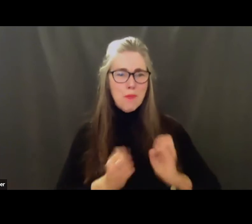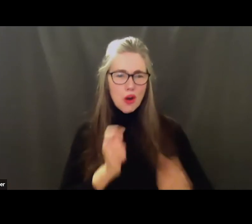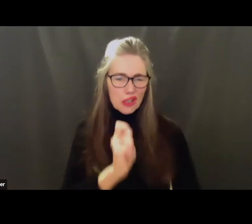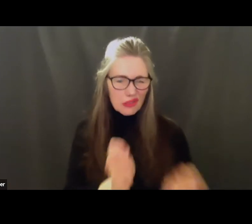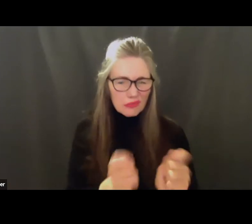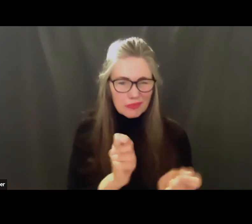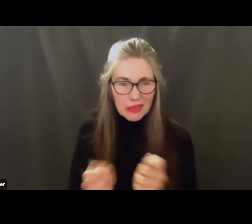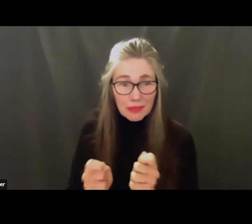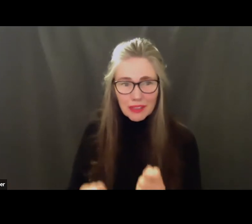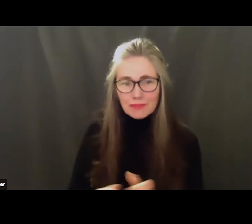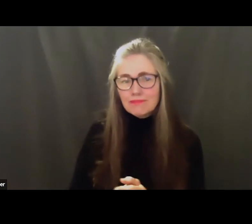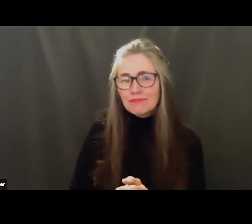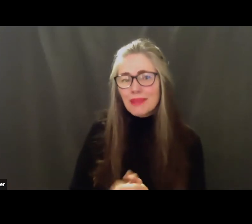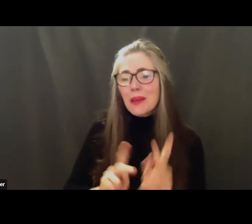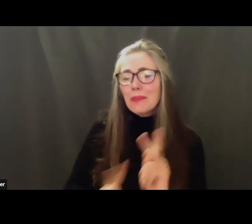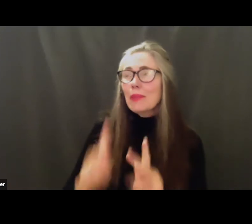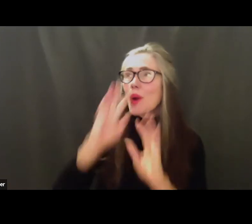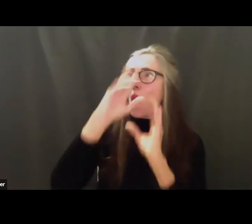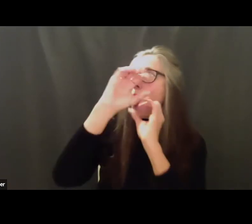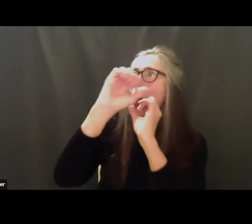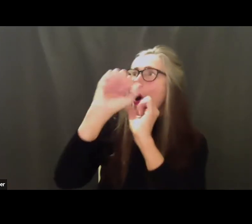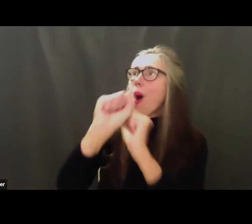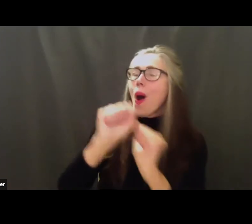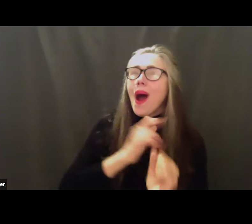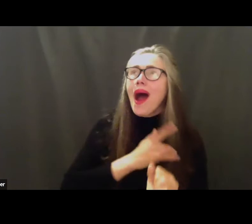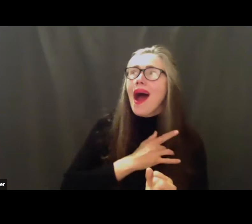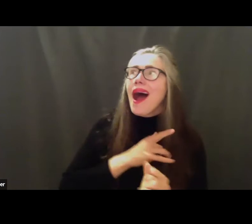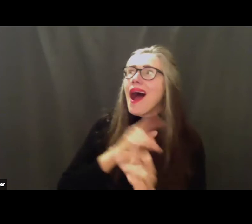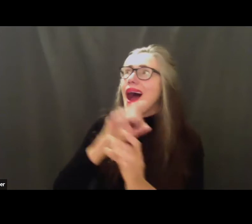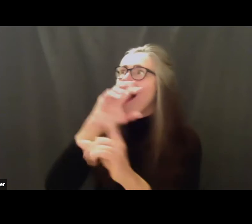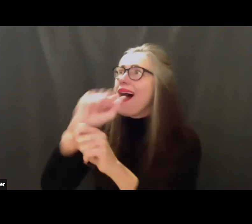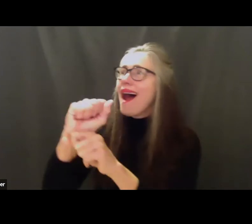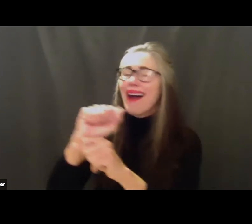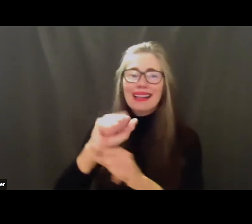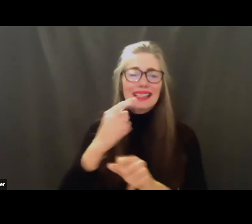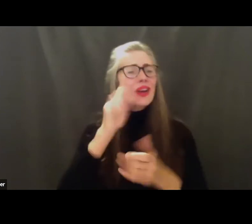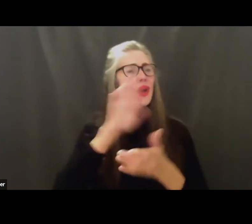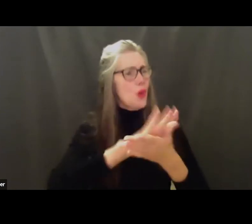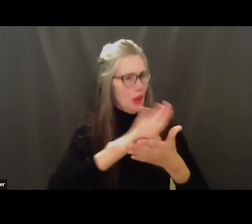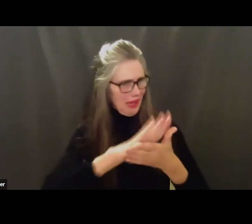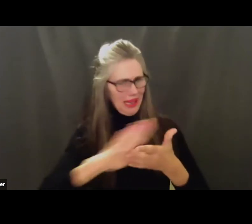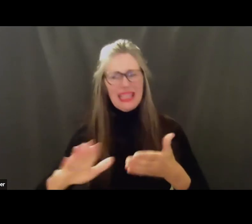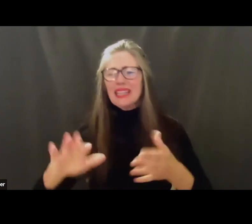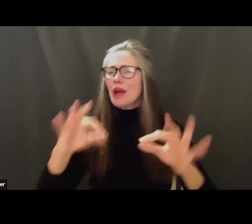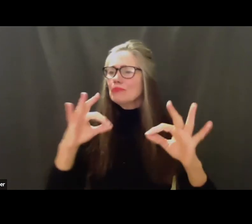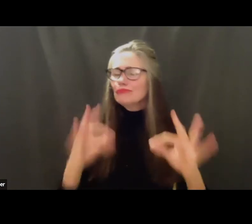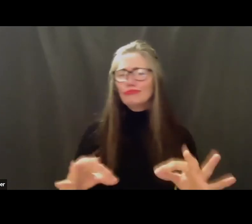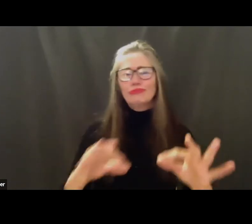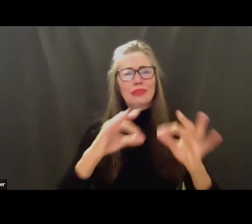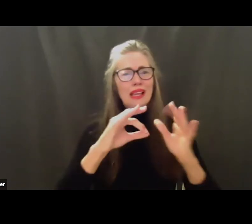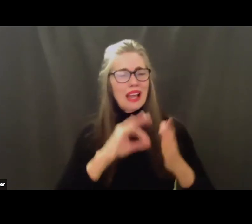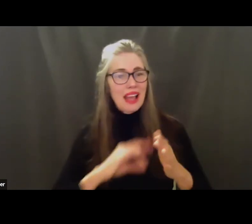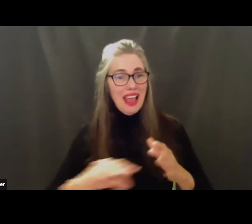manipulation, he captures the hearts and minds of millions, telling them he will clean up the country or even drain